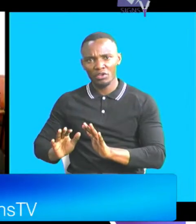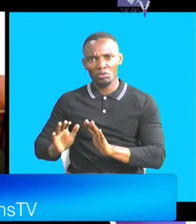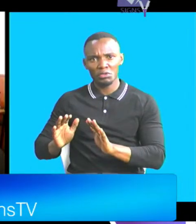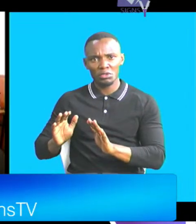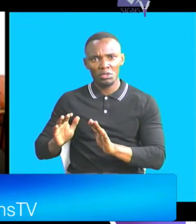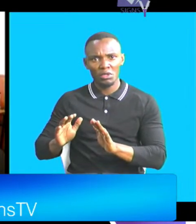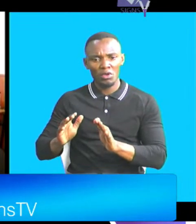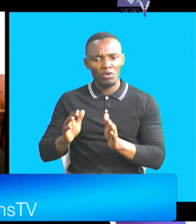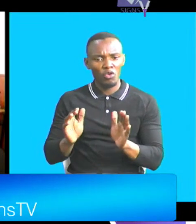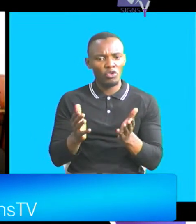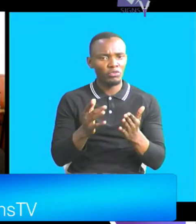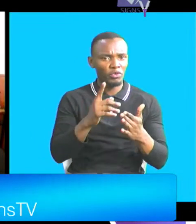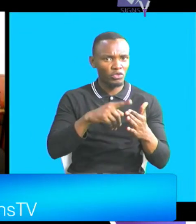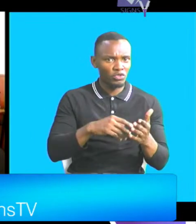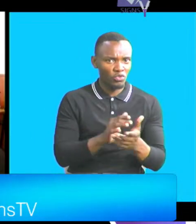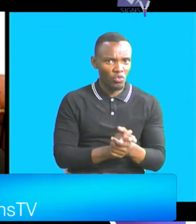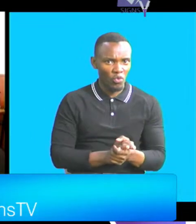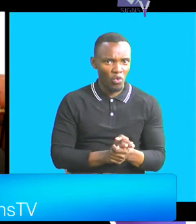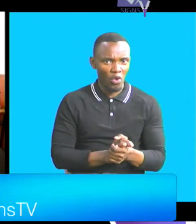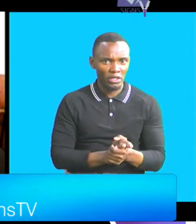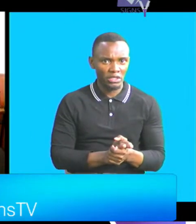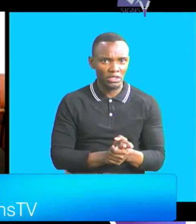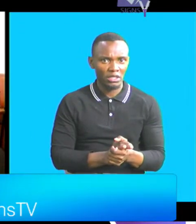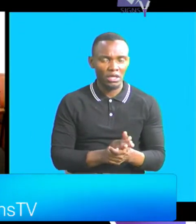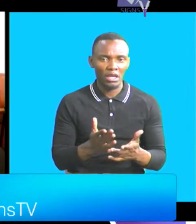of defilement in our courts.